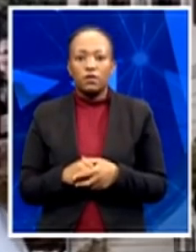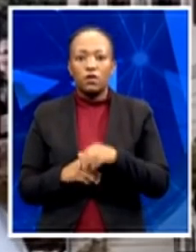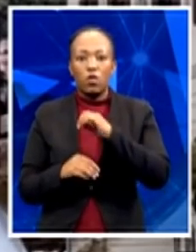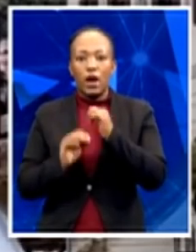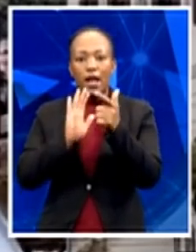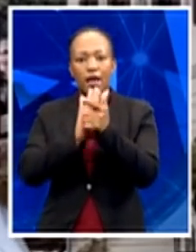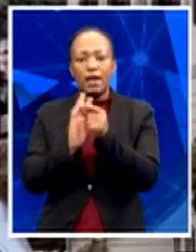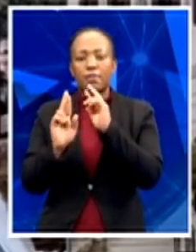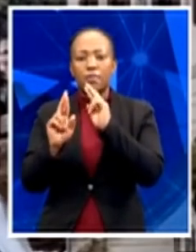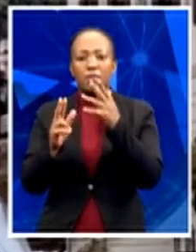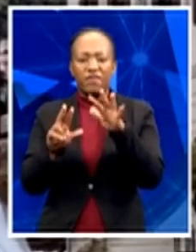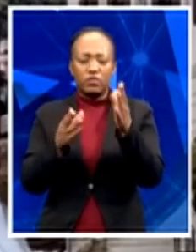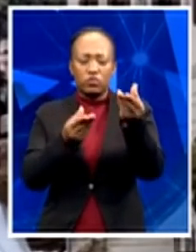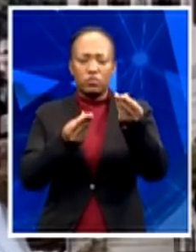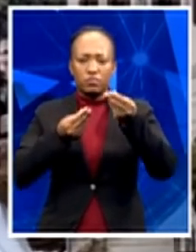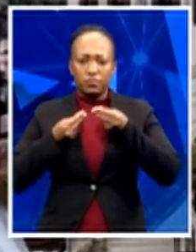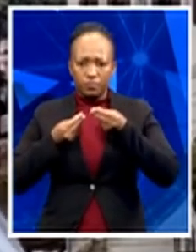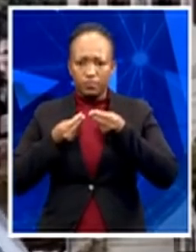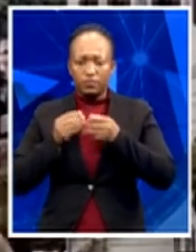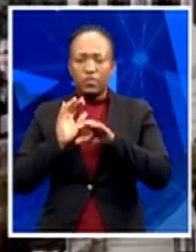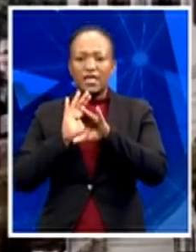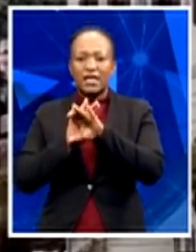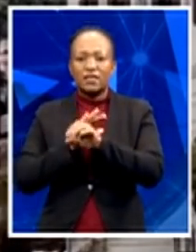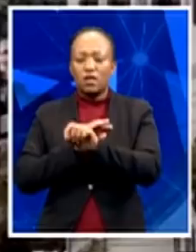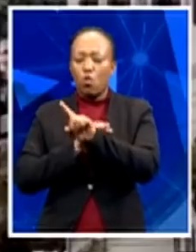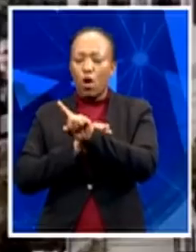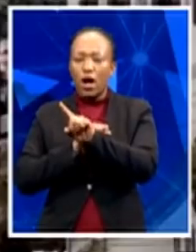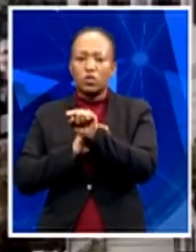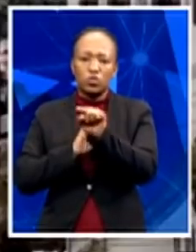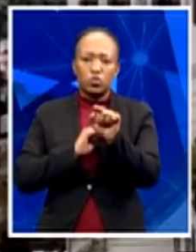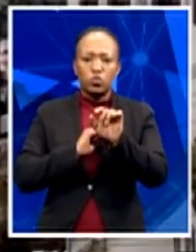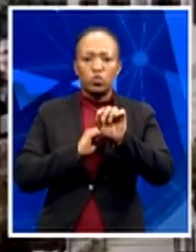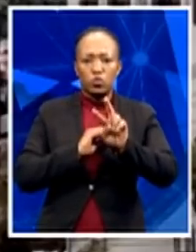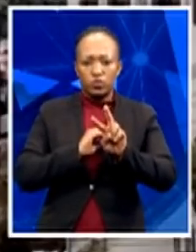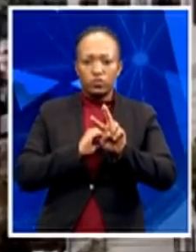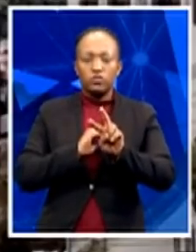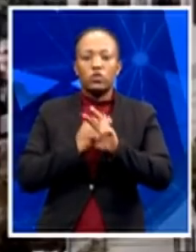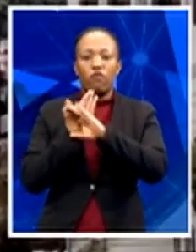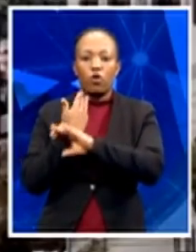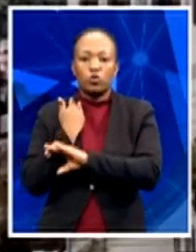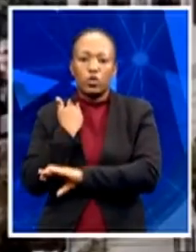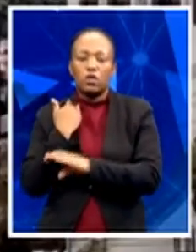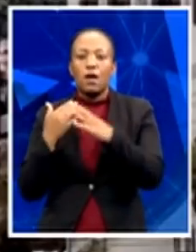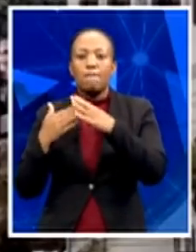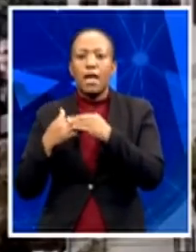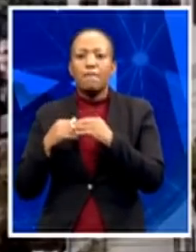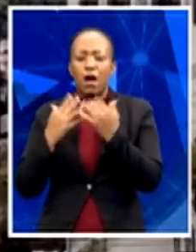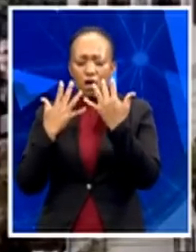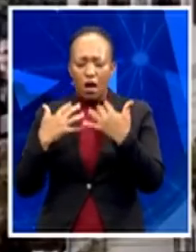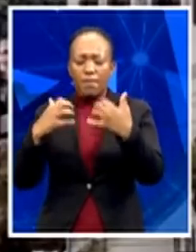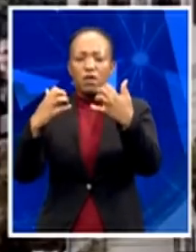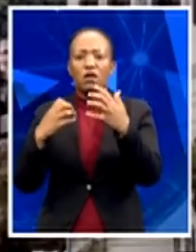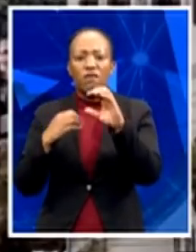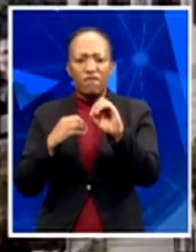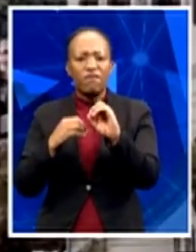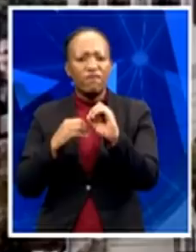Section 92(2) of the Constitution that provides that members of the cabinet are accountable collectively and individually to Parliament for the